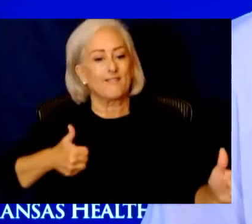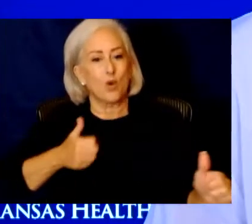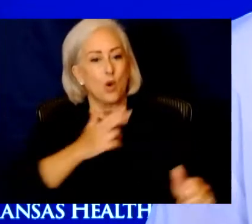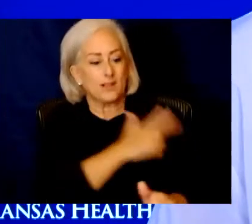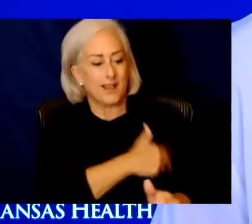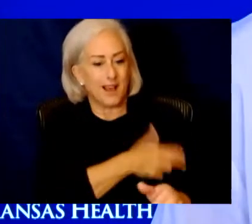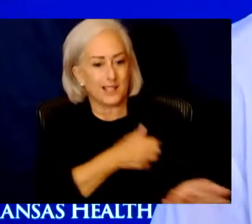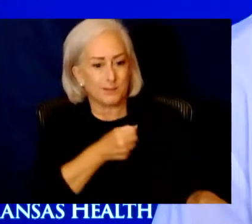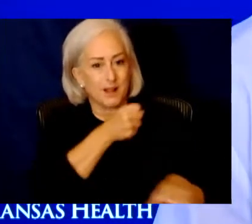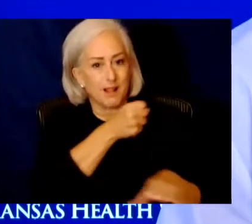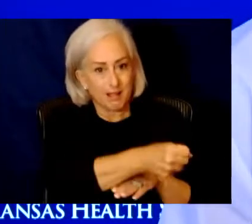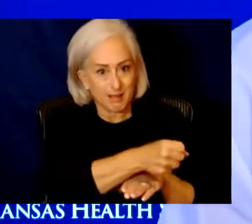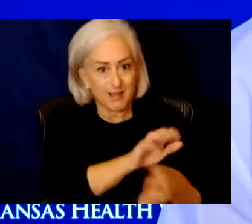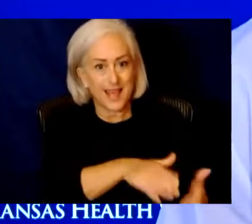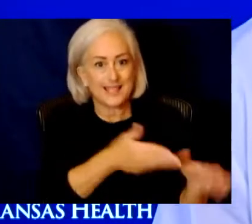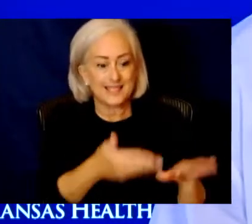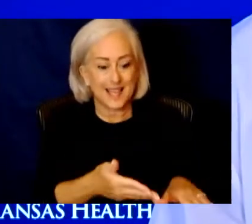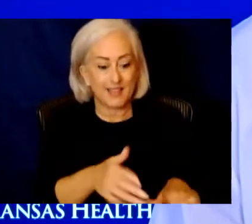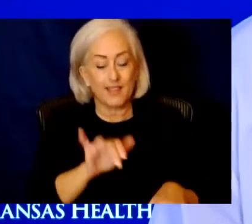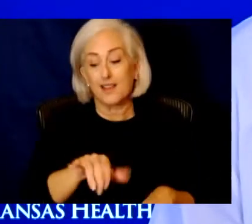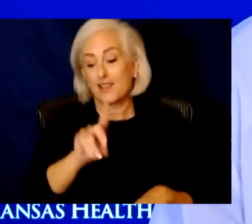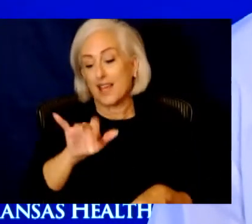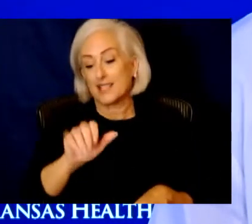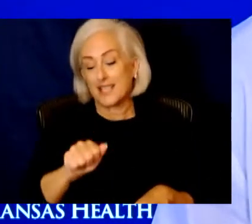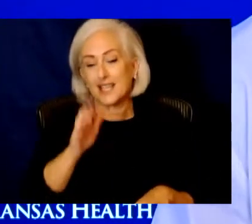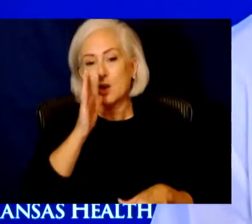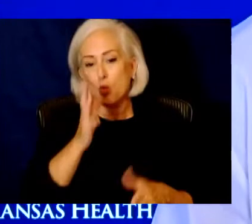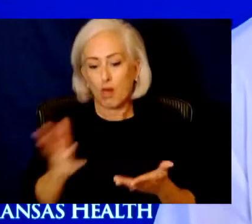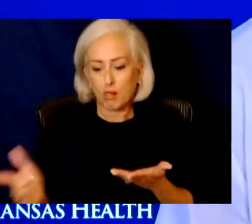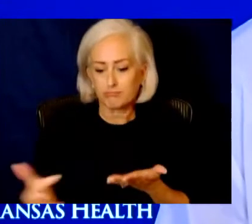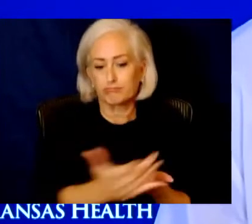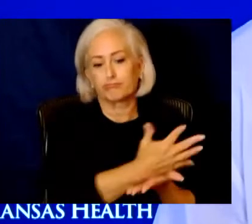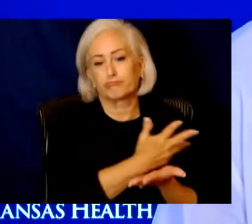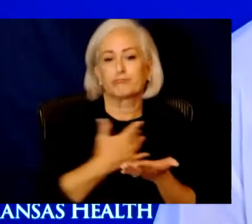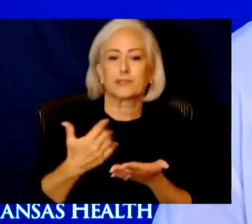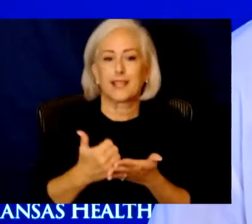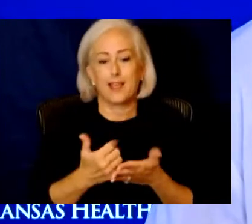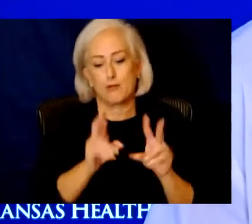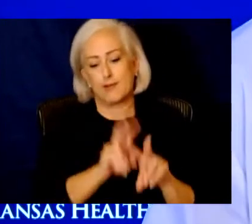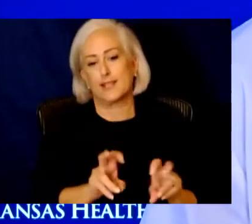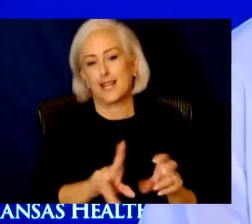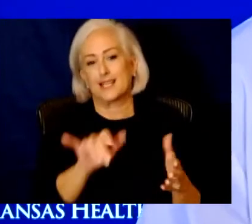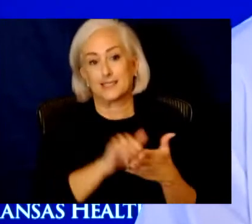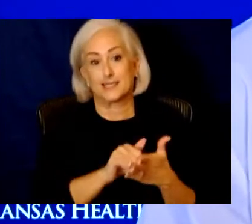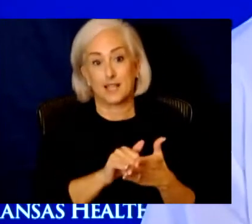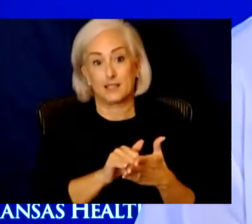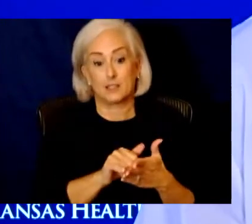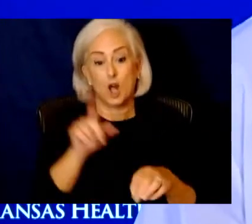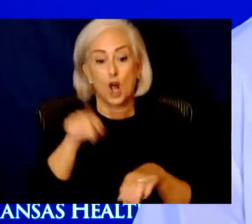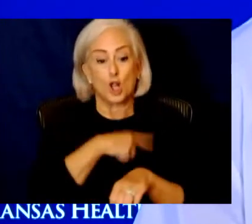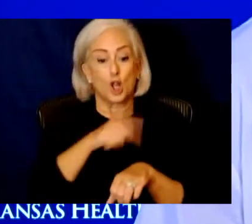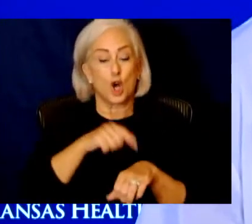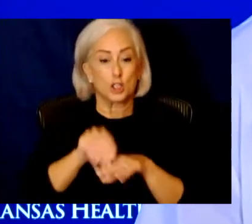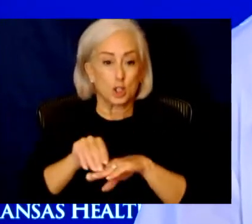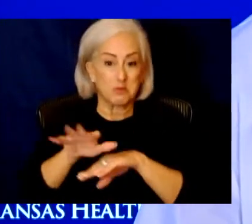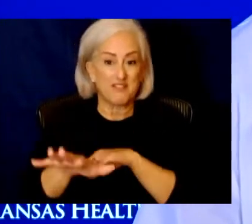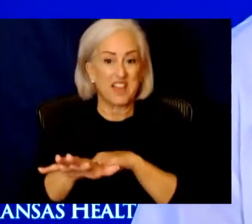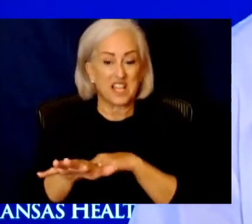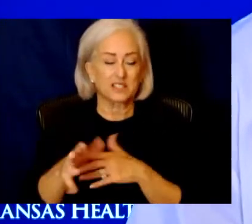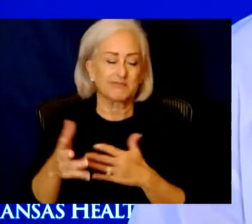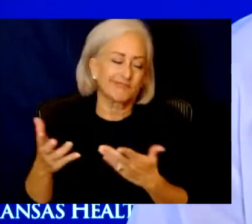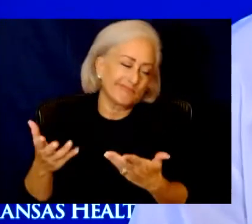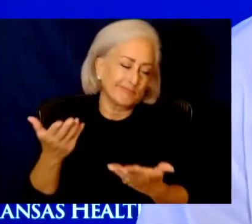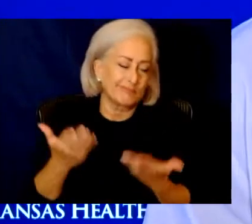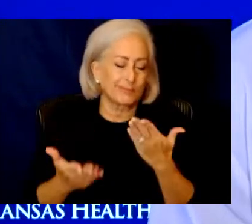to be obtained and analyzed for sure. Are there long-term effects? I would say really minimal. There's really